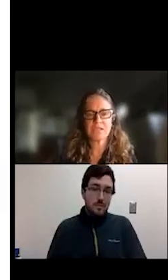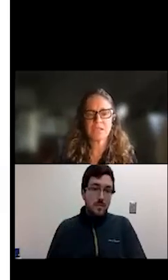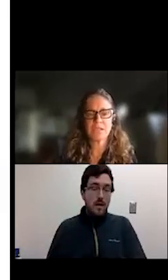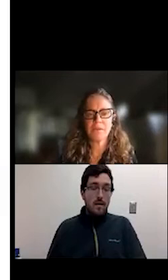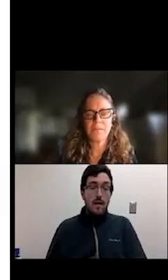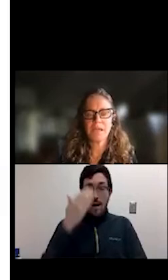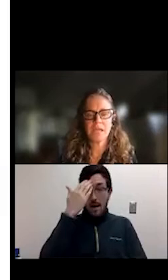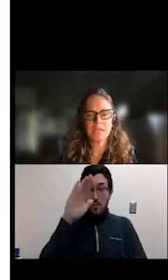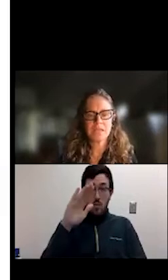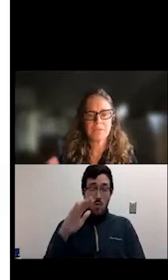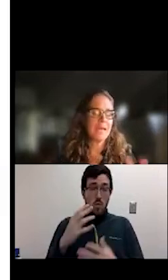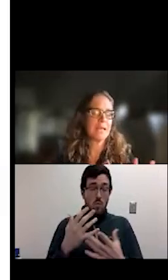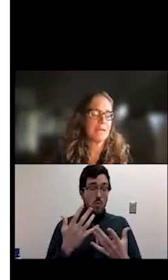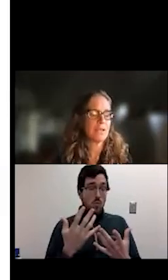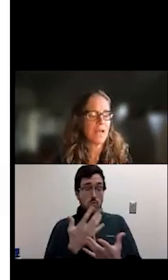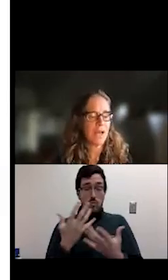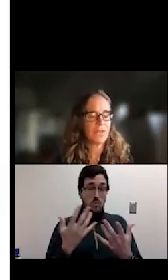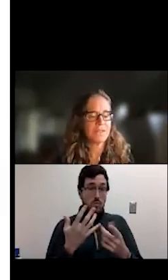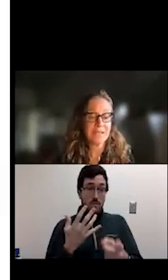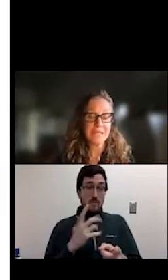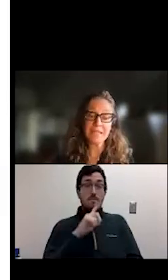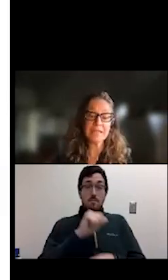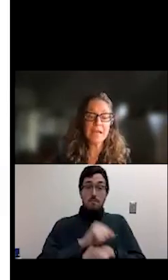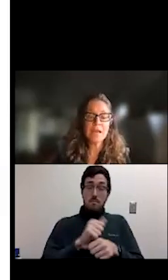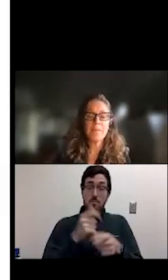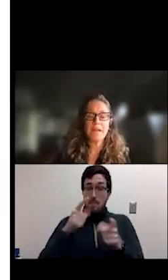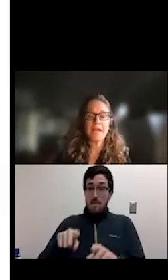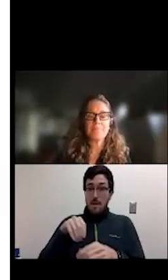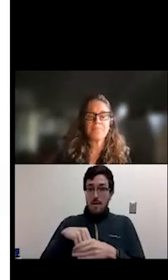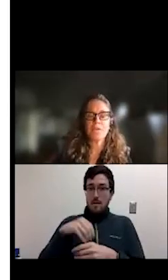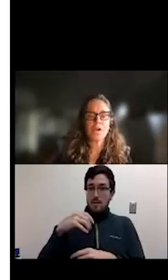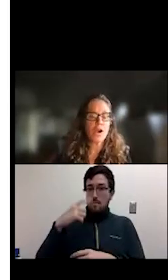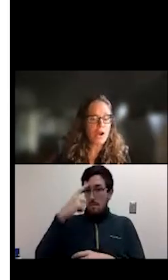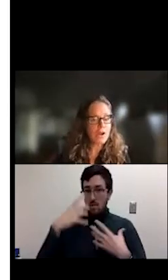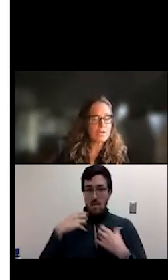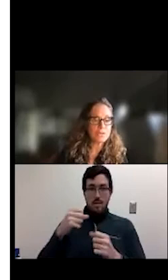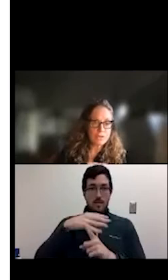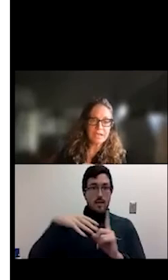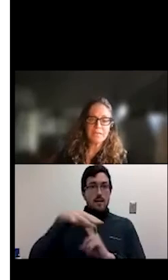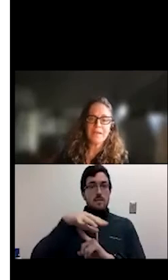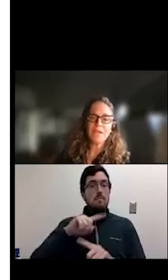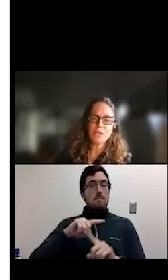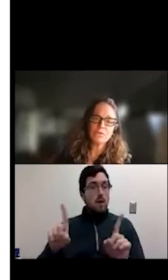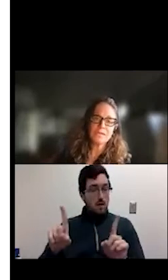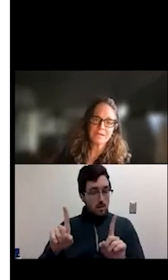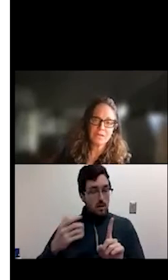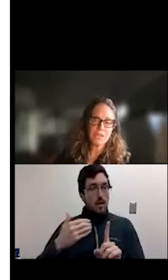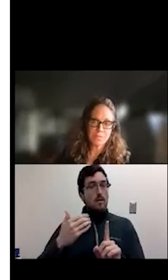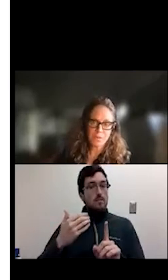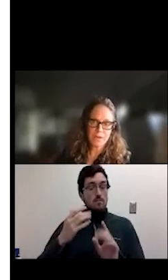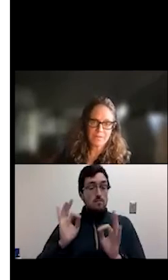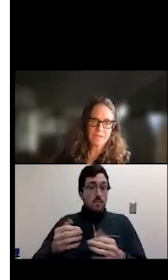to which this is actually coming into play in mental health settings, but there are certainly many